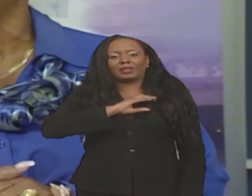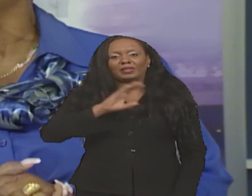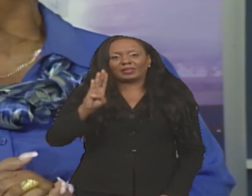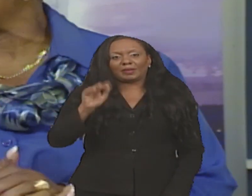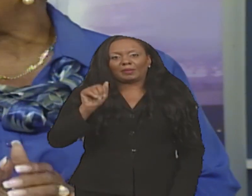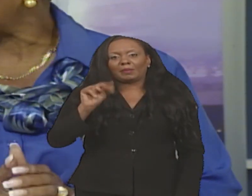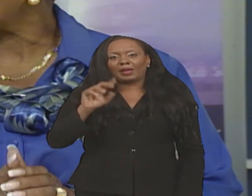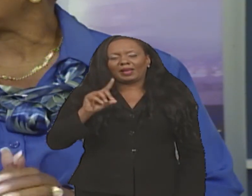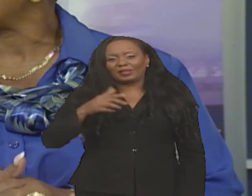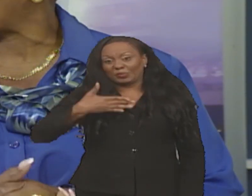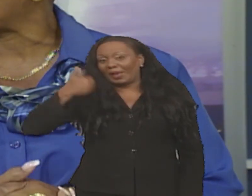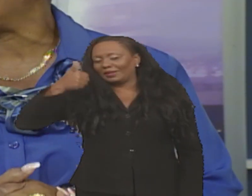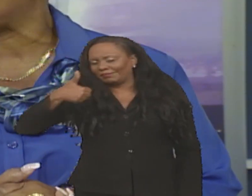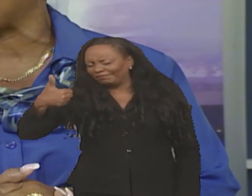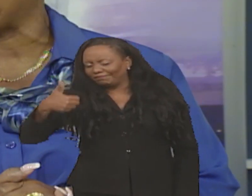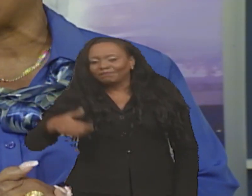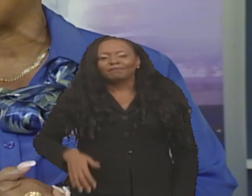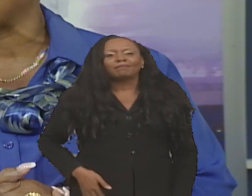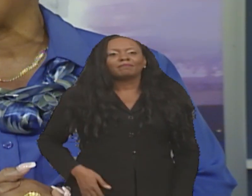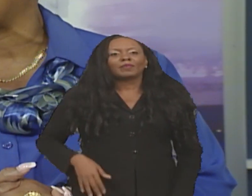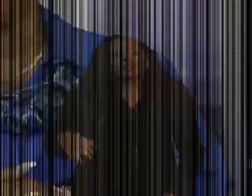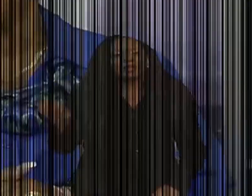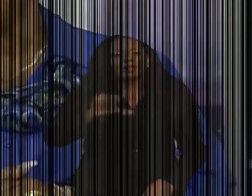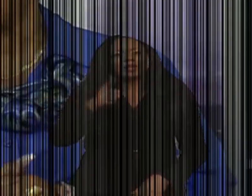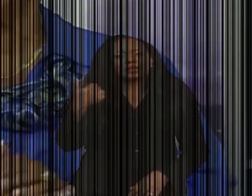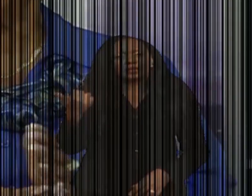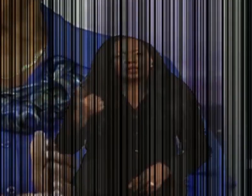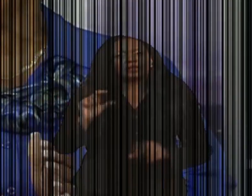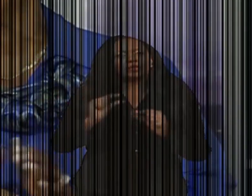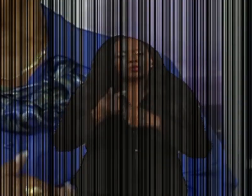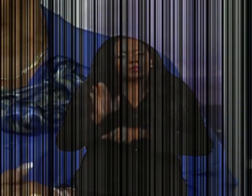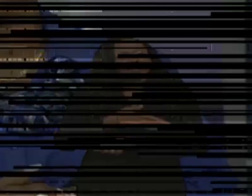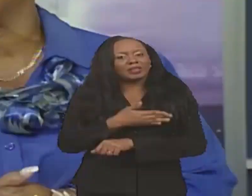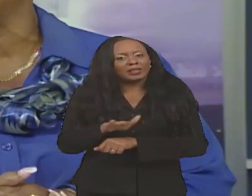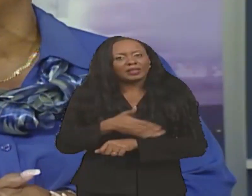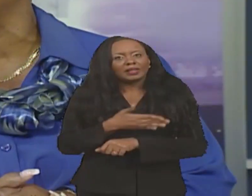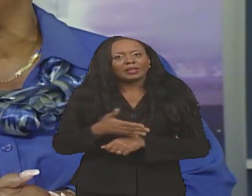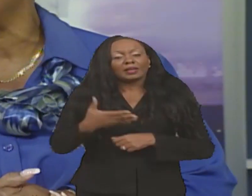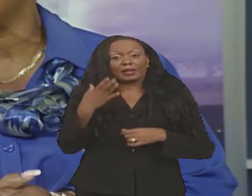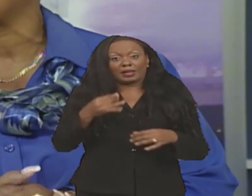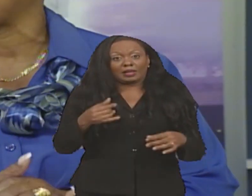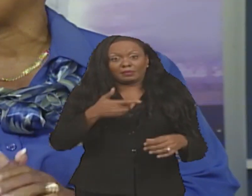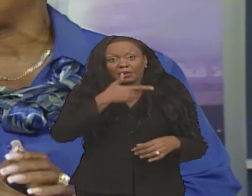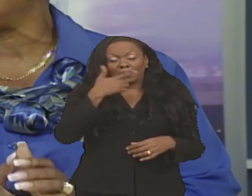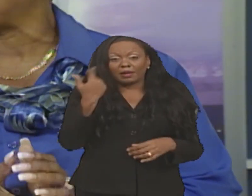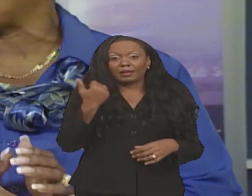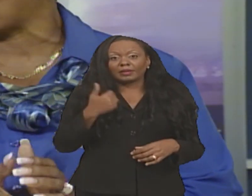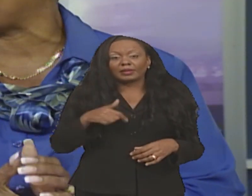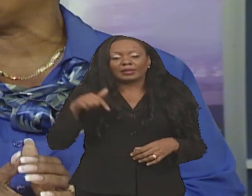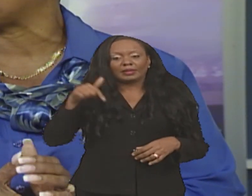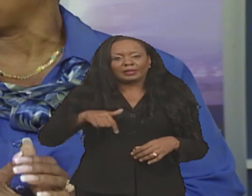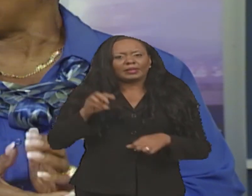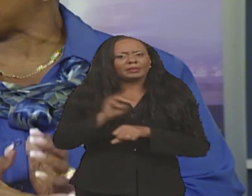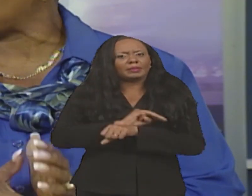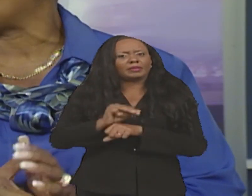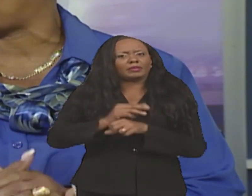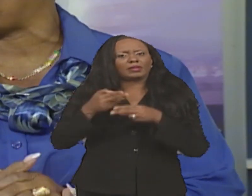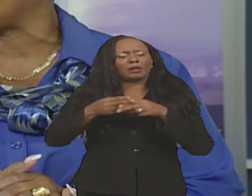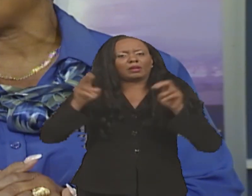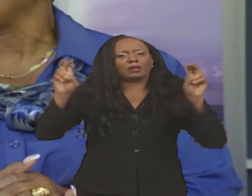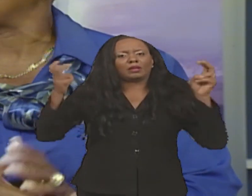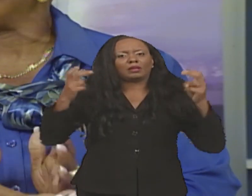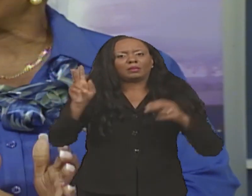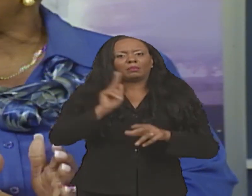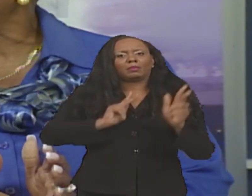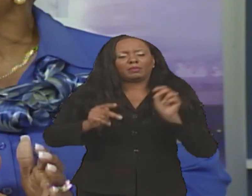it. The Royal Diadems Choir will sing in the body of it. And particularly because this is the Ministry of People Empowerment and Elder